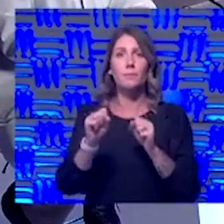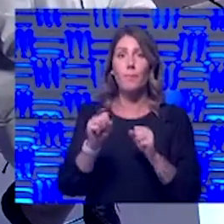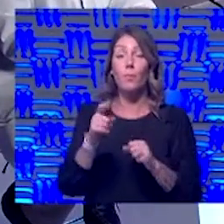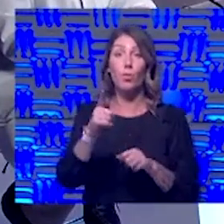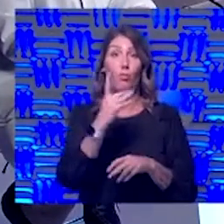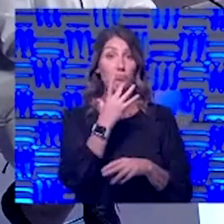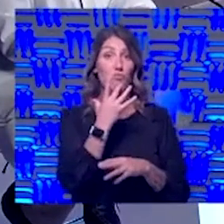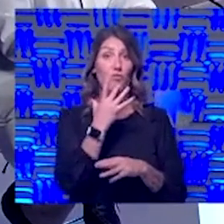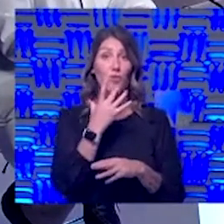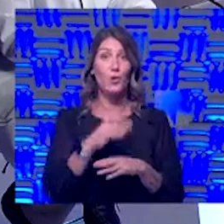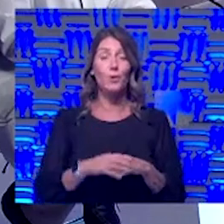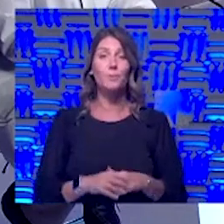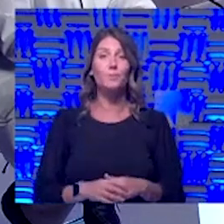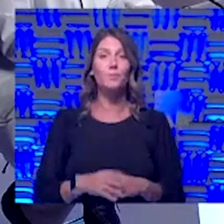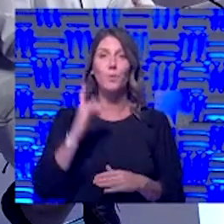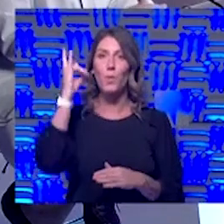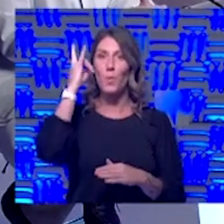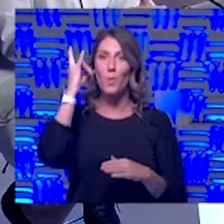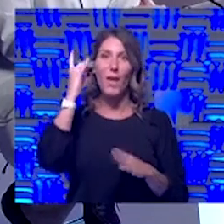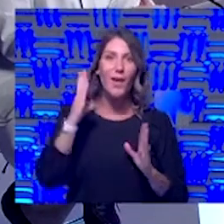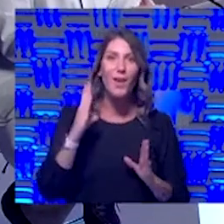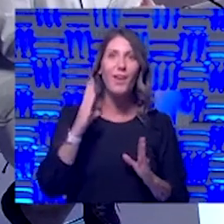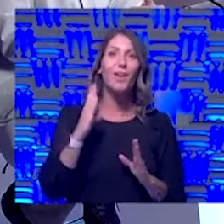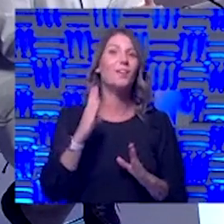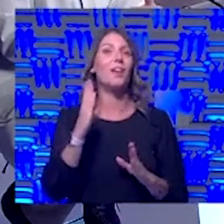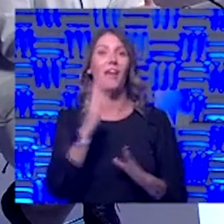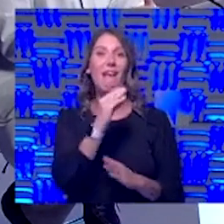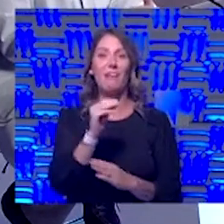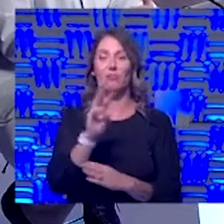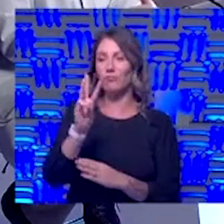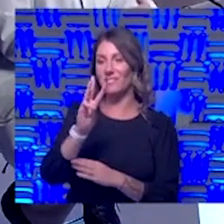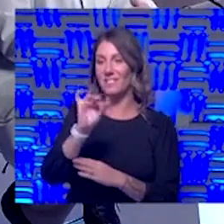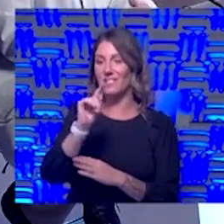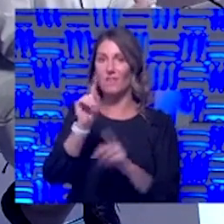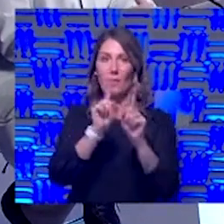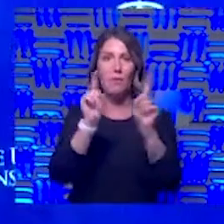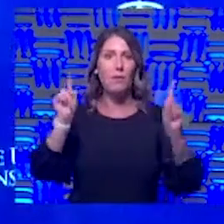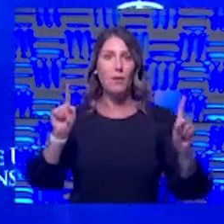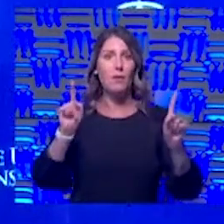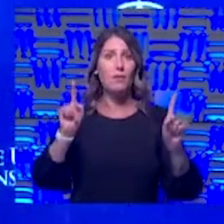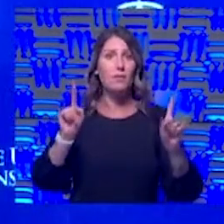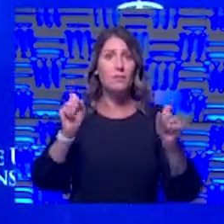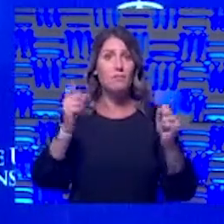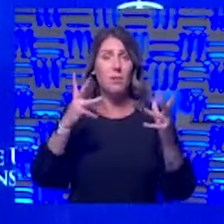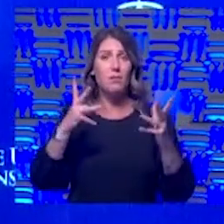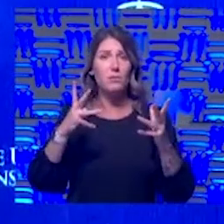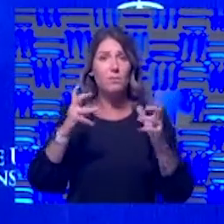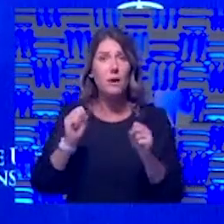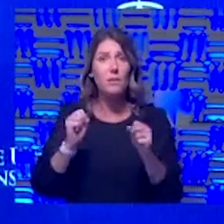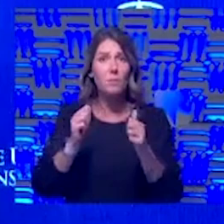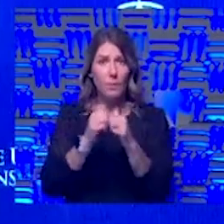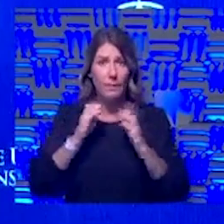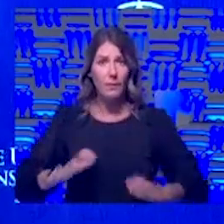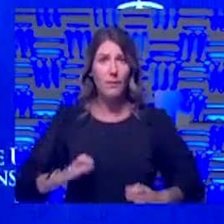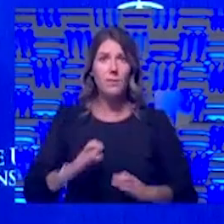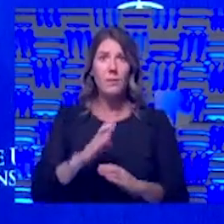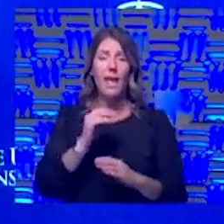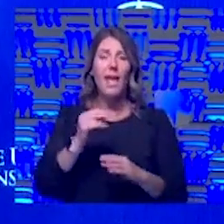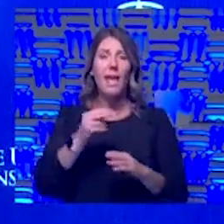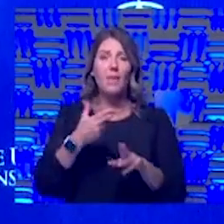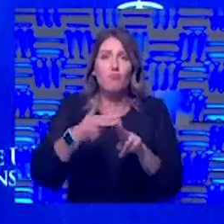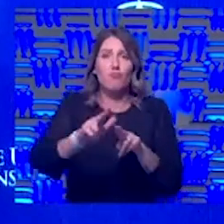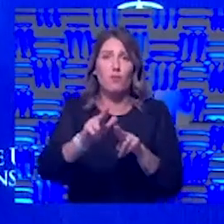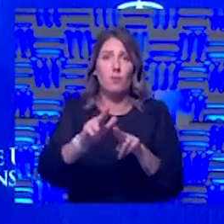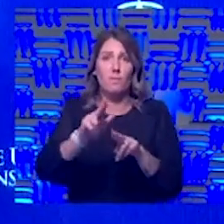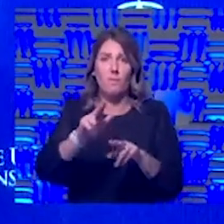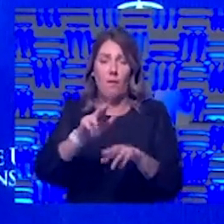that you're 6 feet away from the customer as much as possible. Mm-hmm. What we know is that brief contact, like I'm putting food in